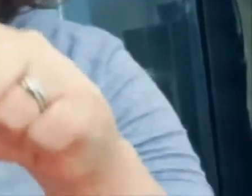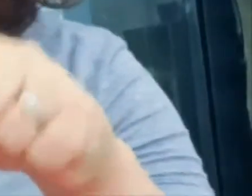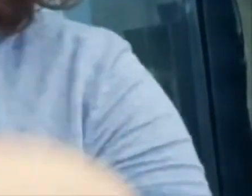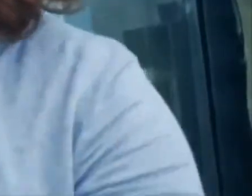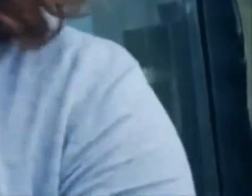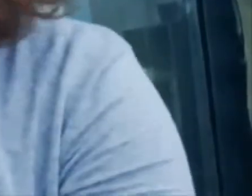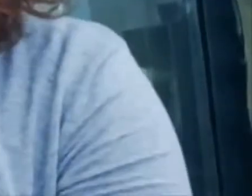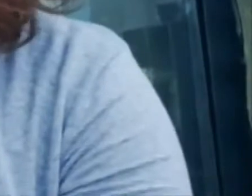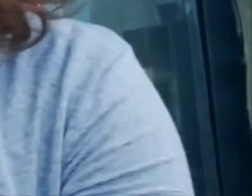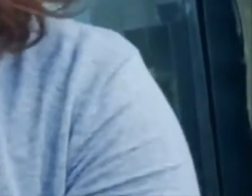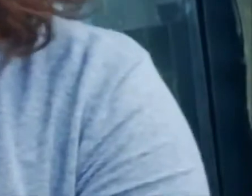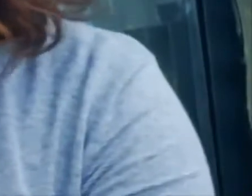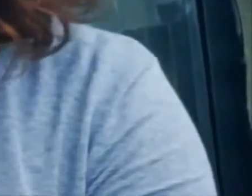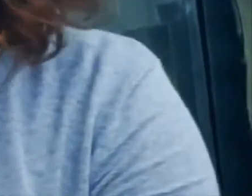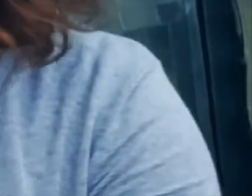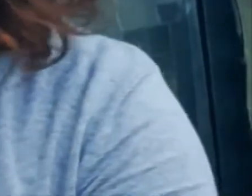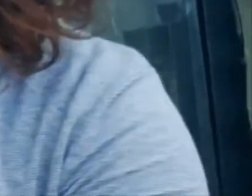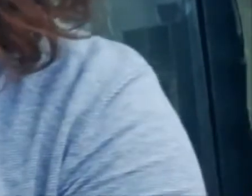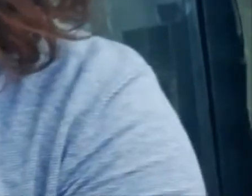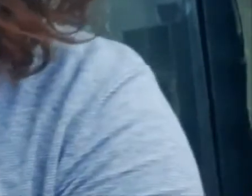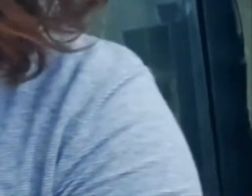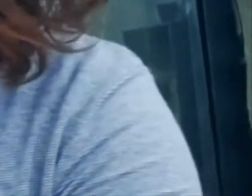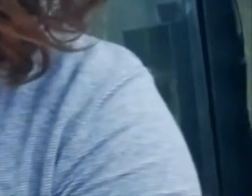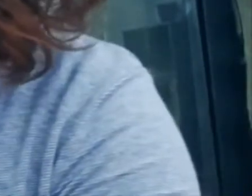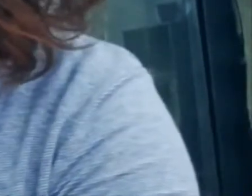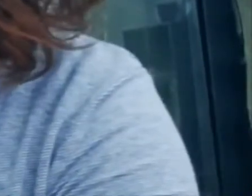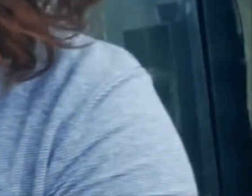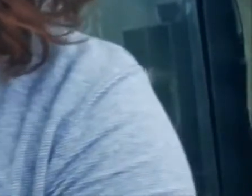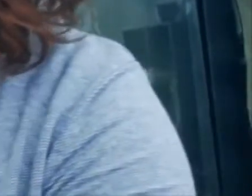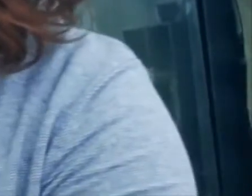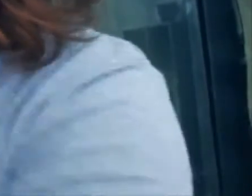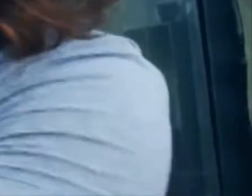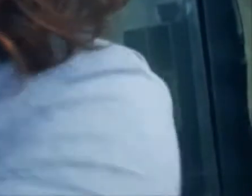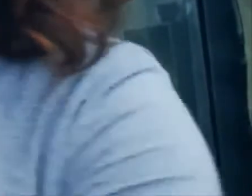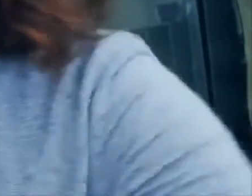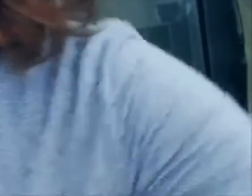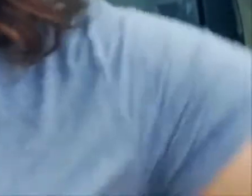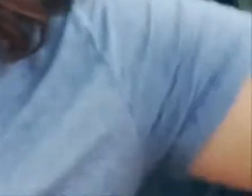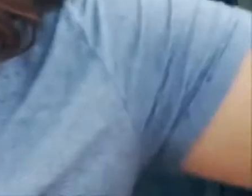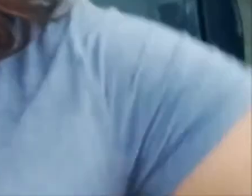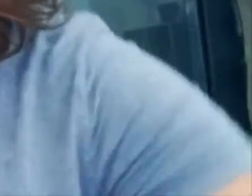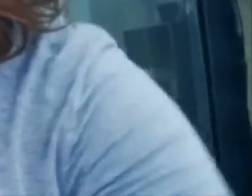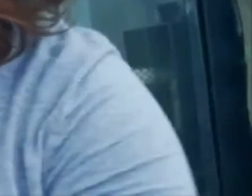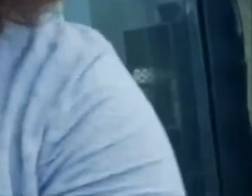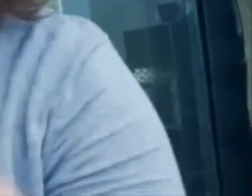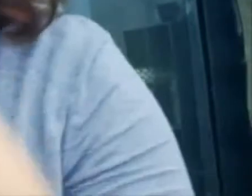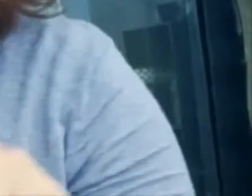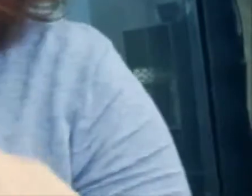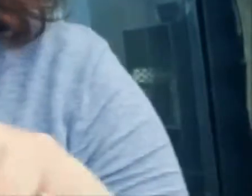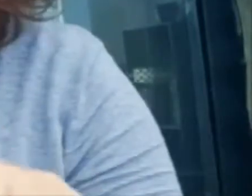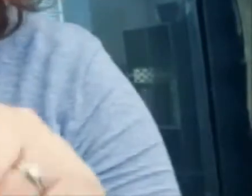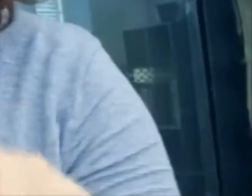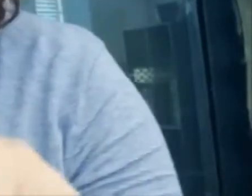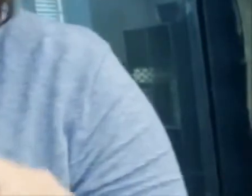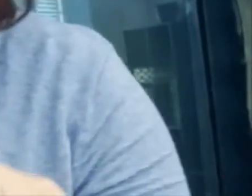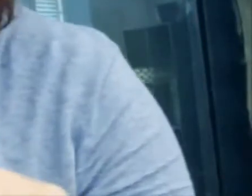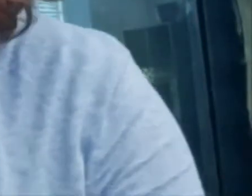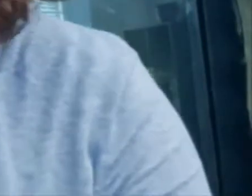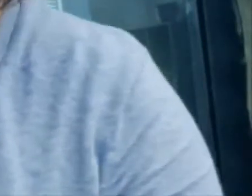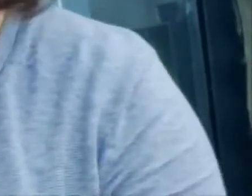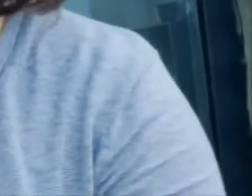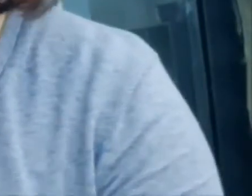pour, depending on how hungry you are, that's the amount you'll pour. I'm a little hungry, I would say,